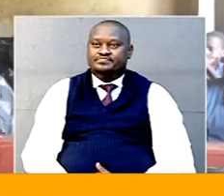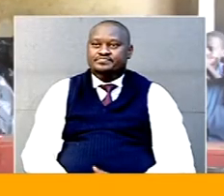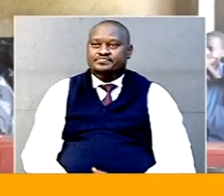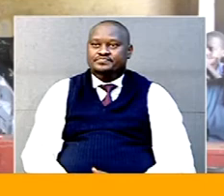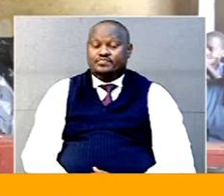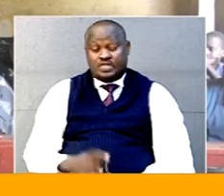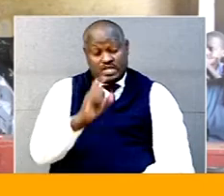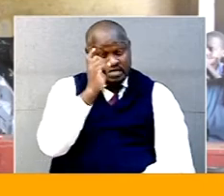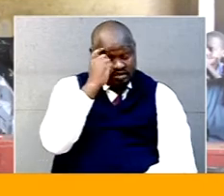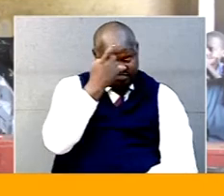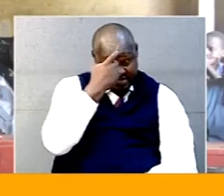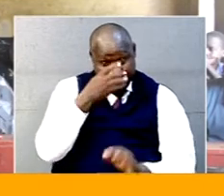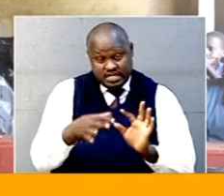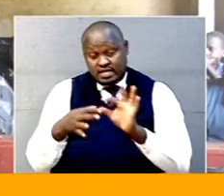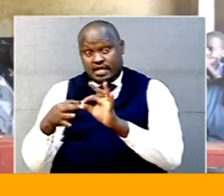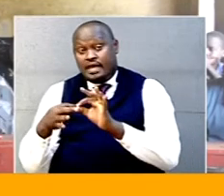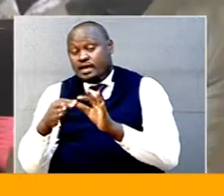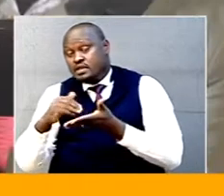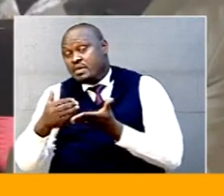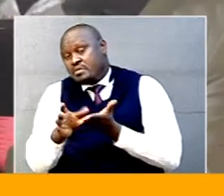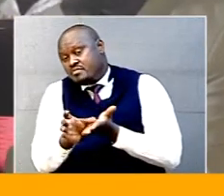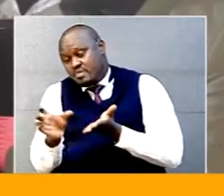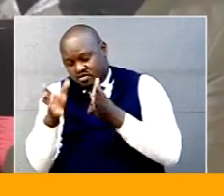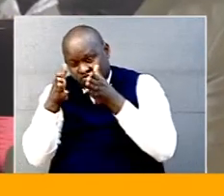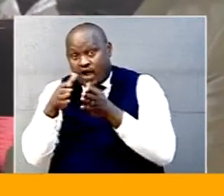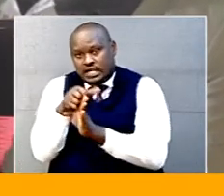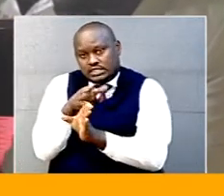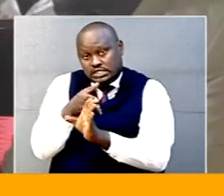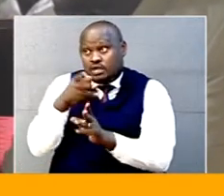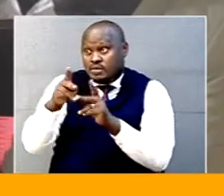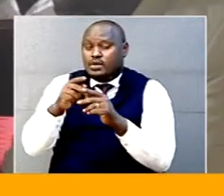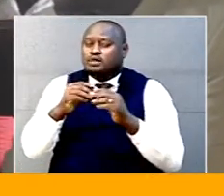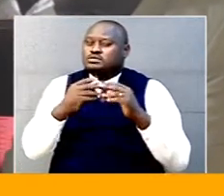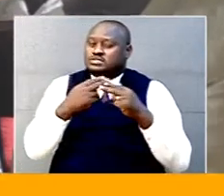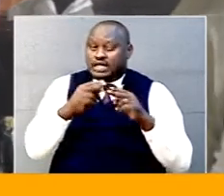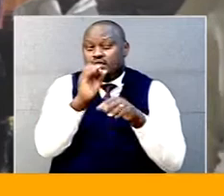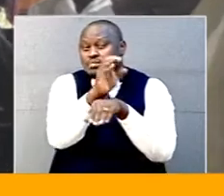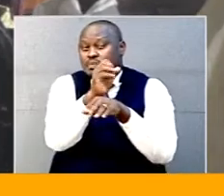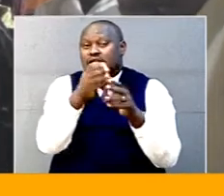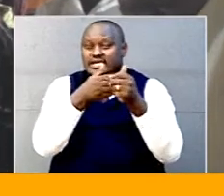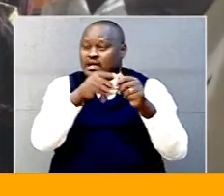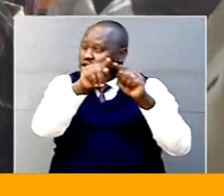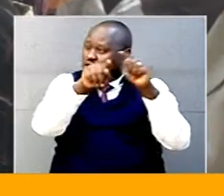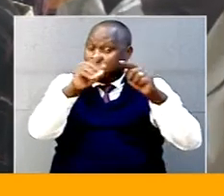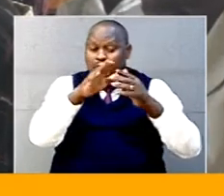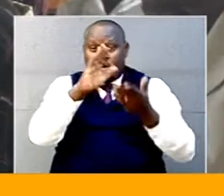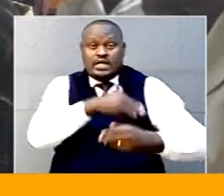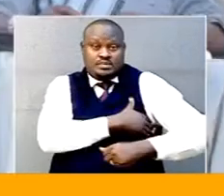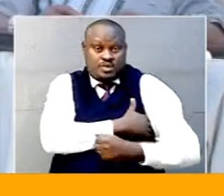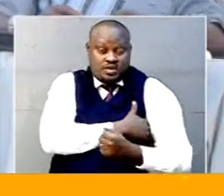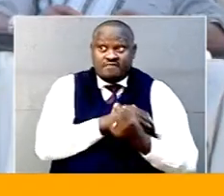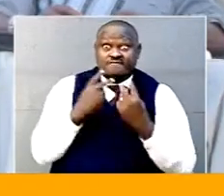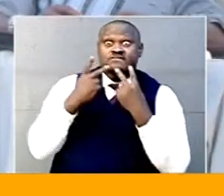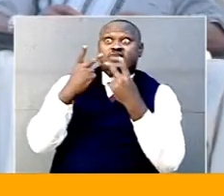Government, through its Department of National Guidance, is sensitizing local leaders from sub-county level on the national vision.